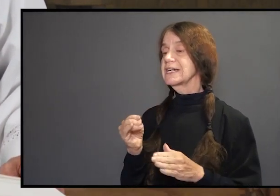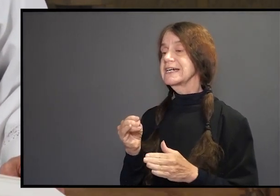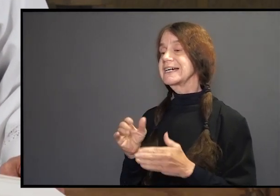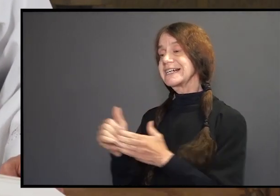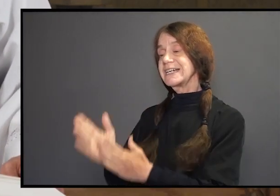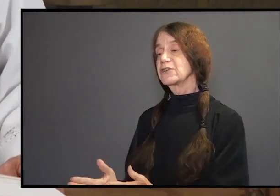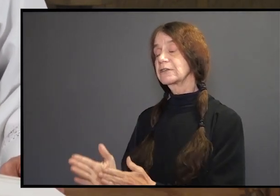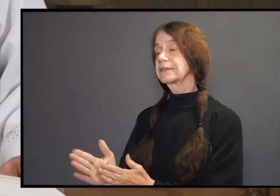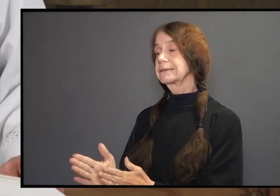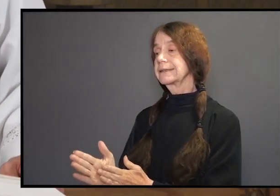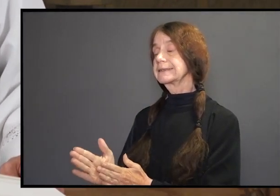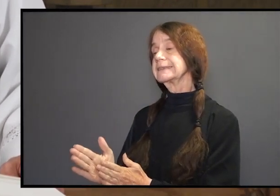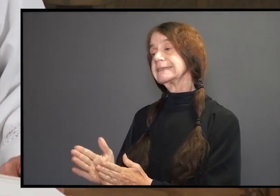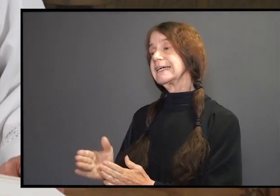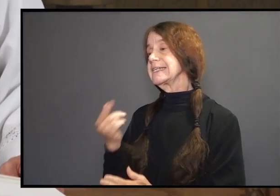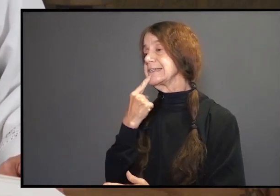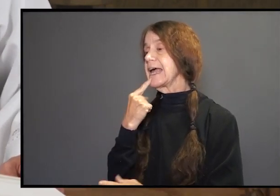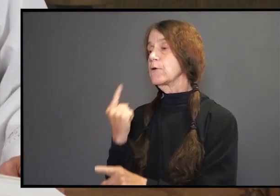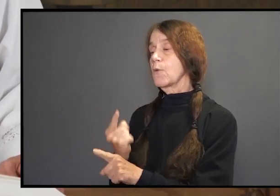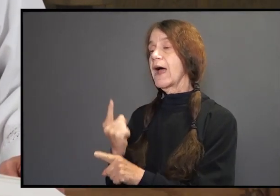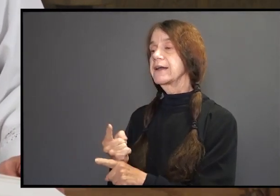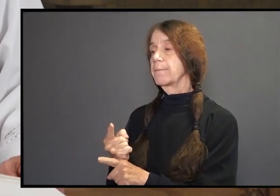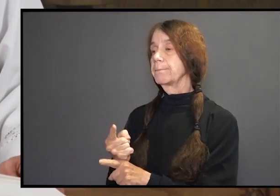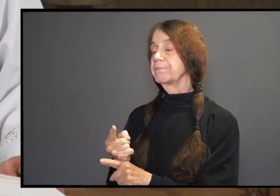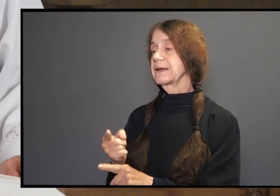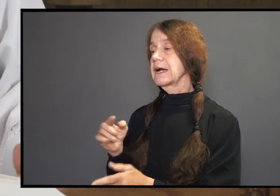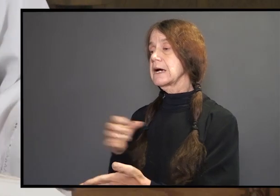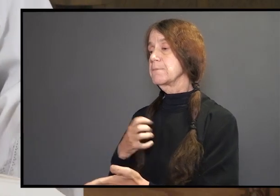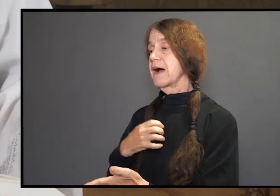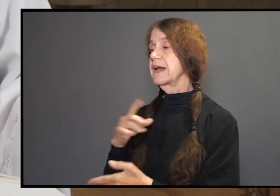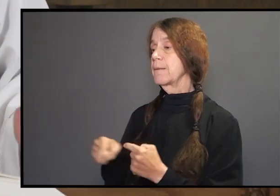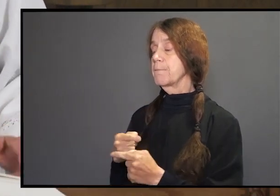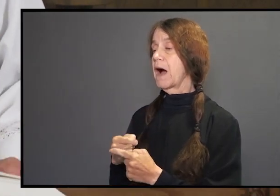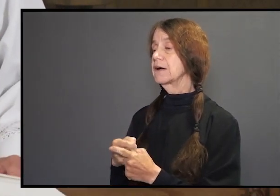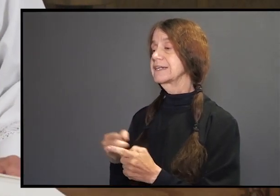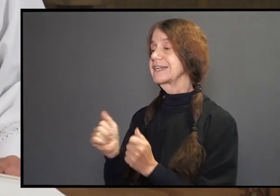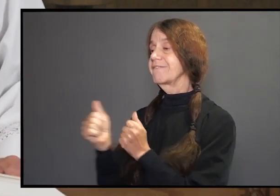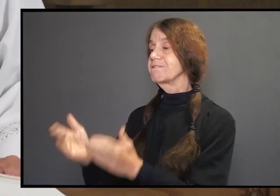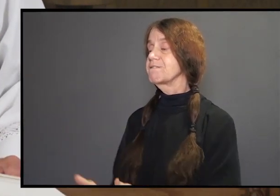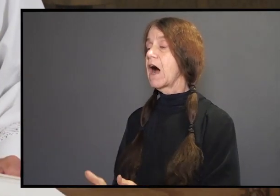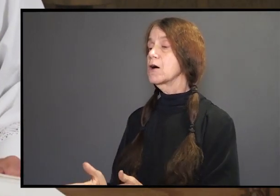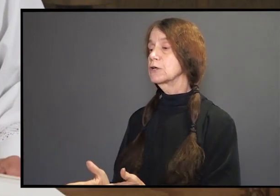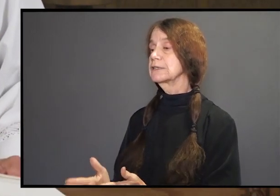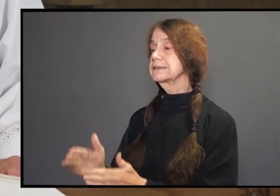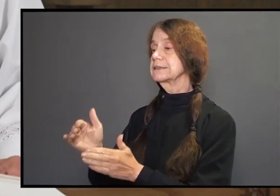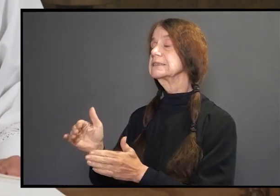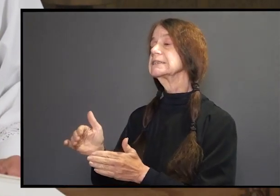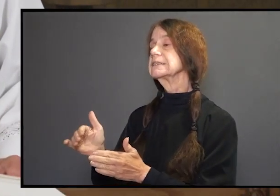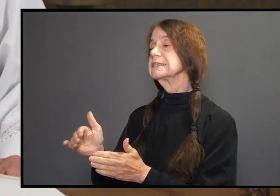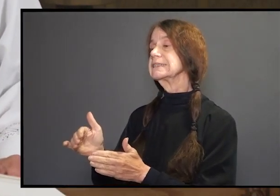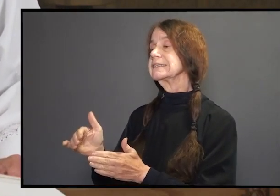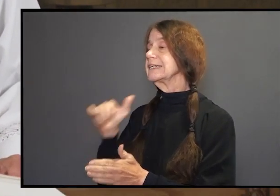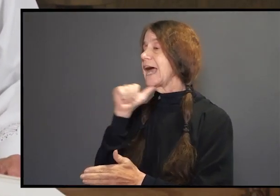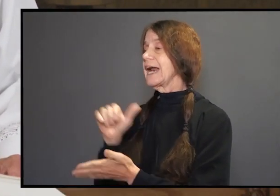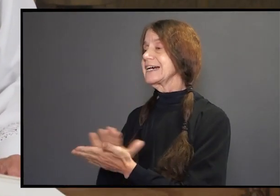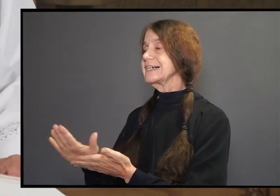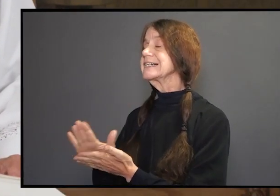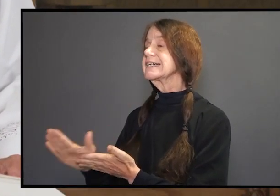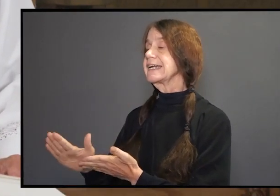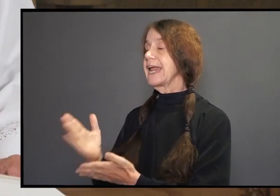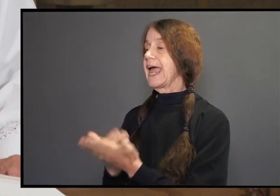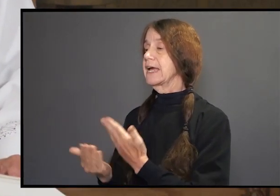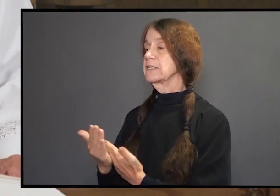to Jesus about the sanitation practices of his disciples? They might if they were truly concerned about the health of the